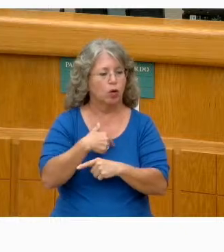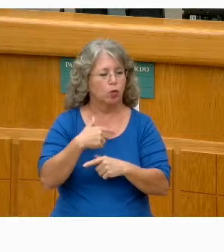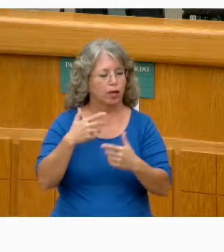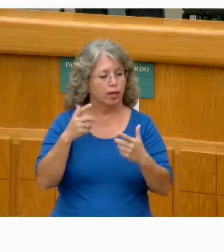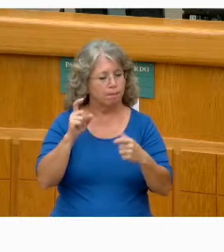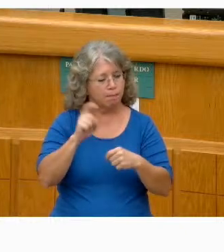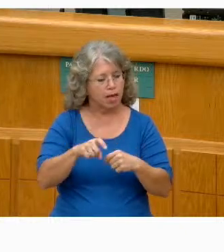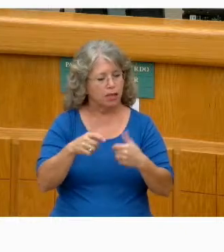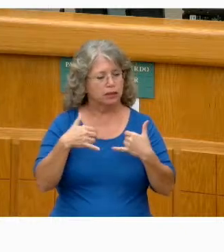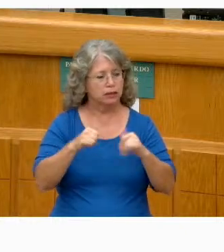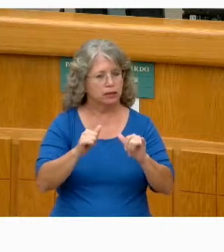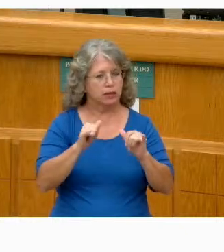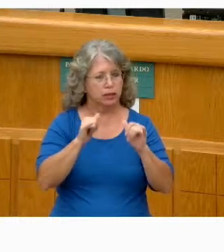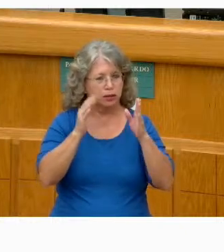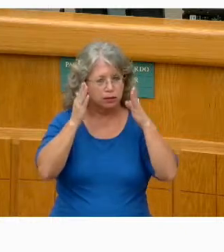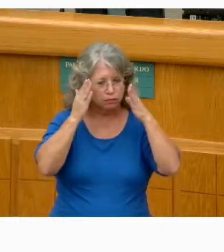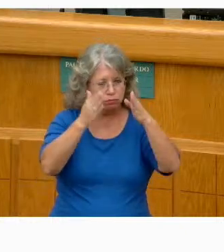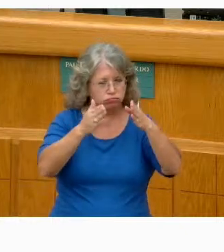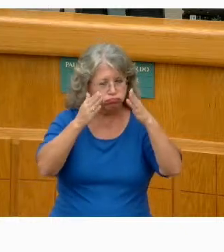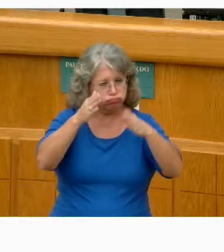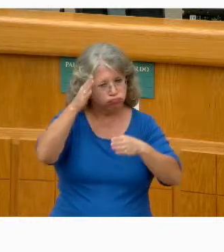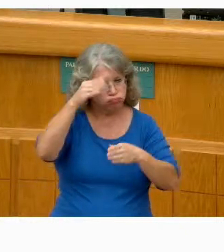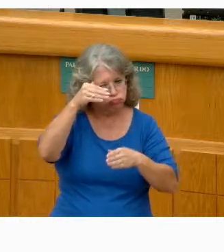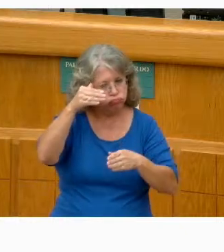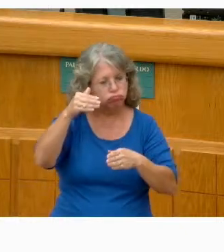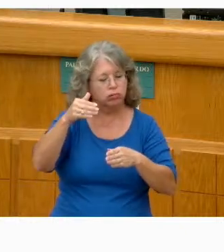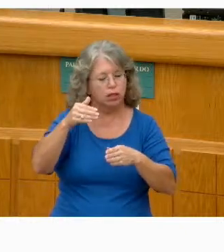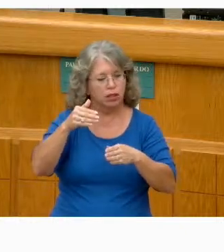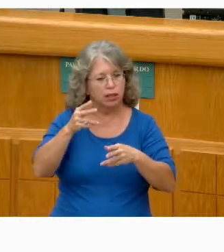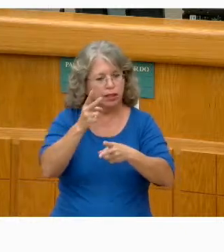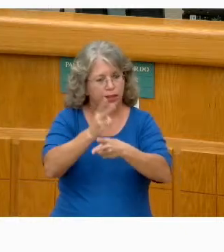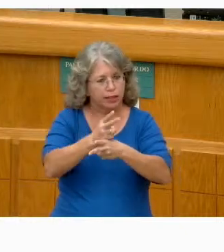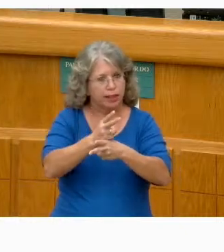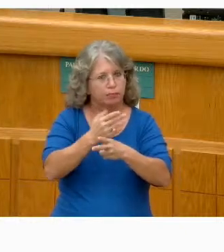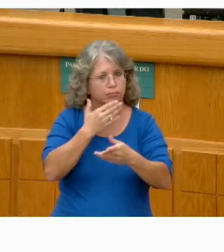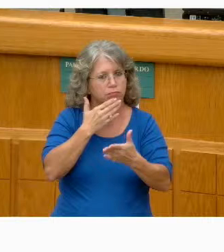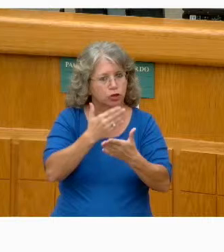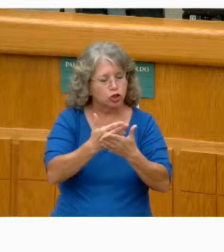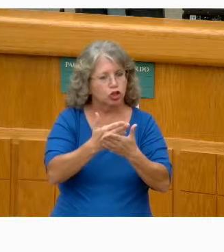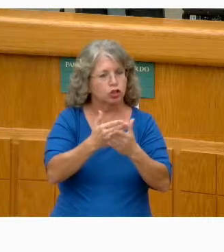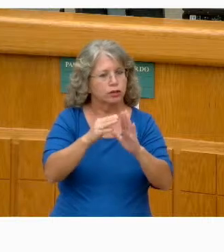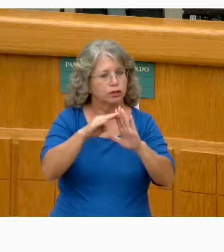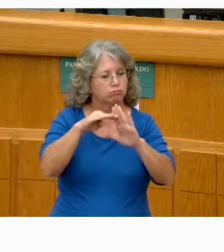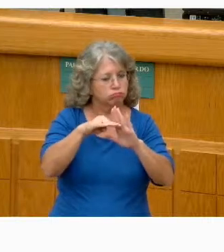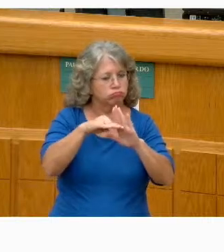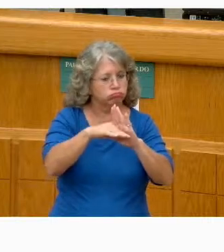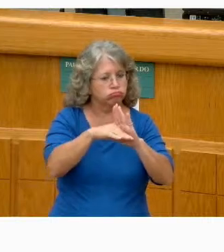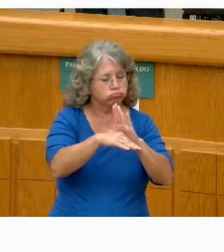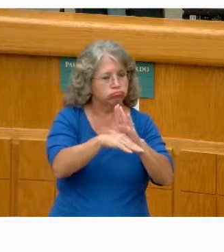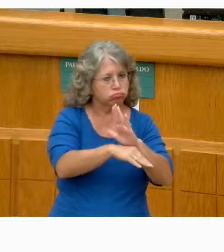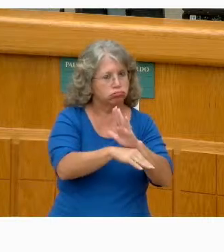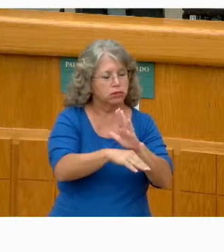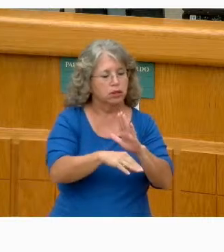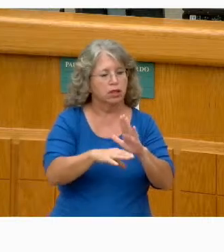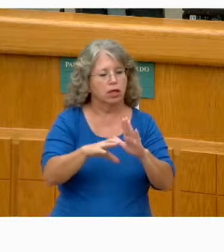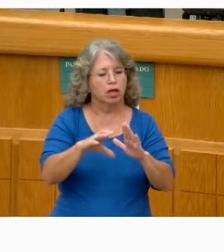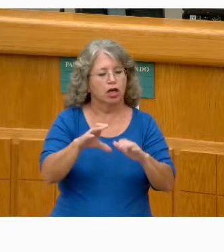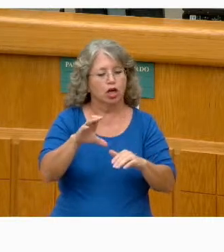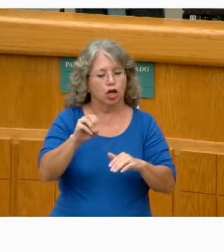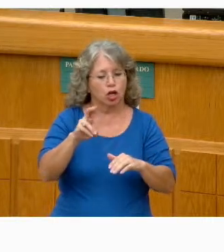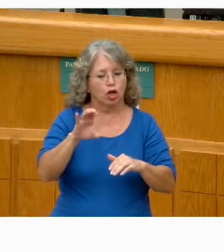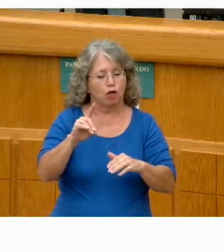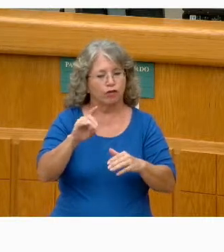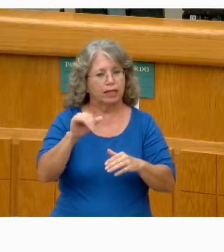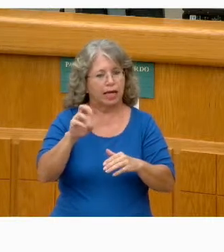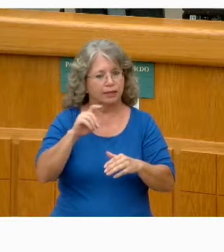hope to keep ourselves heading in the same direction that we've been going. COVID-19 cases are declining in the